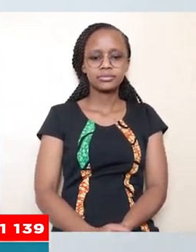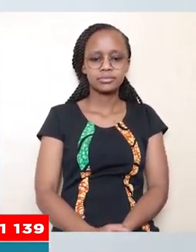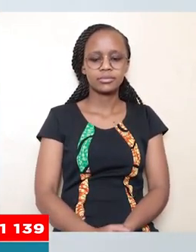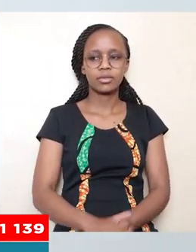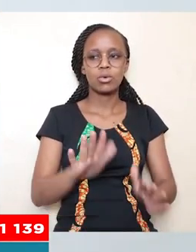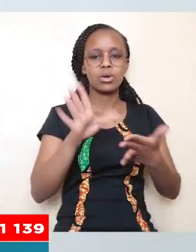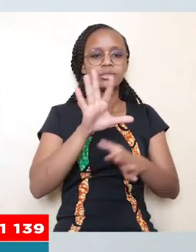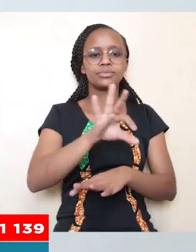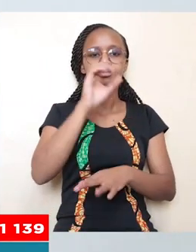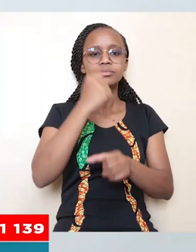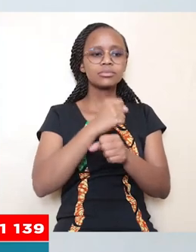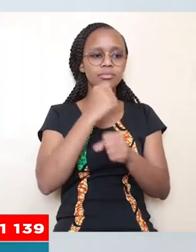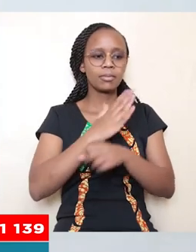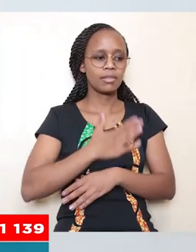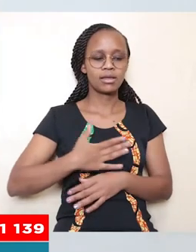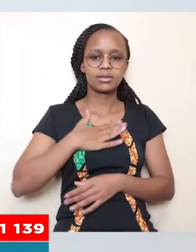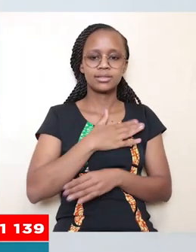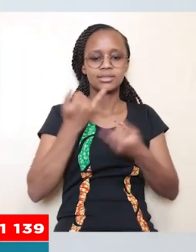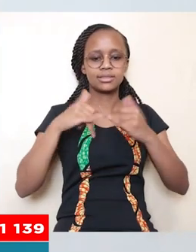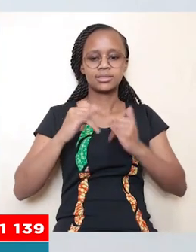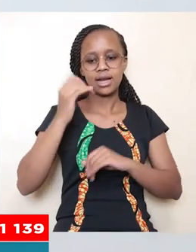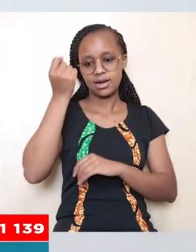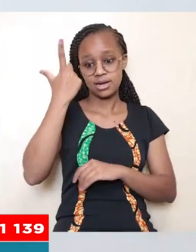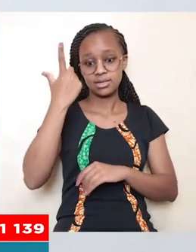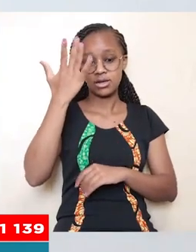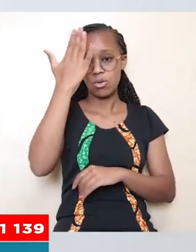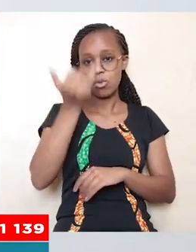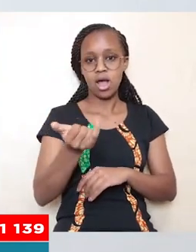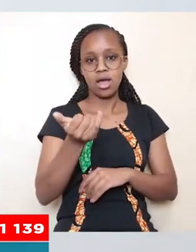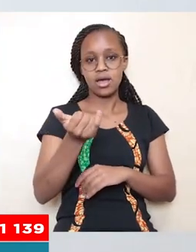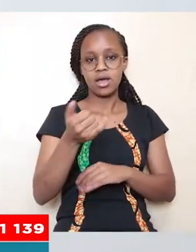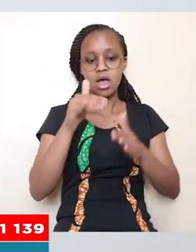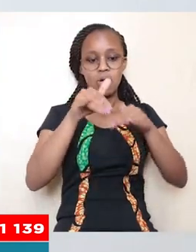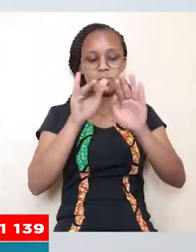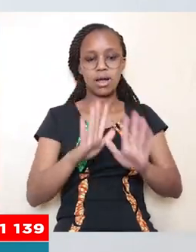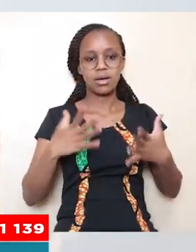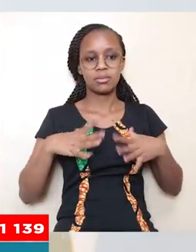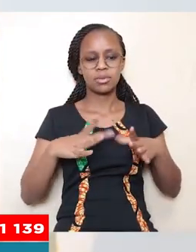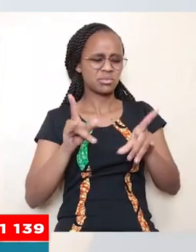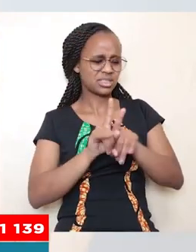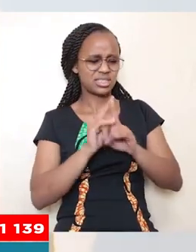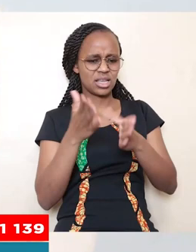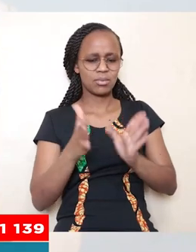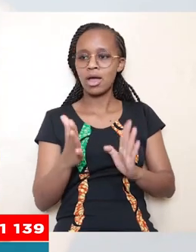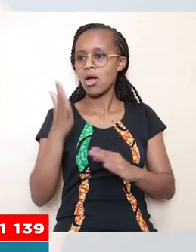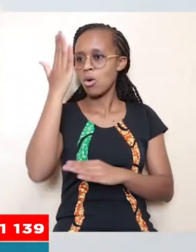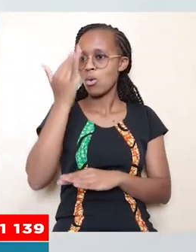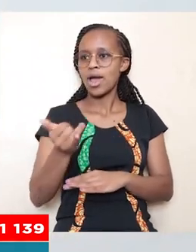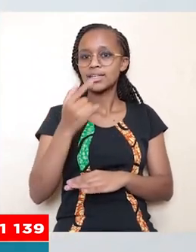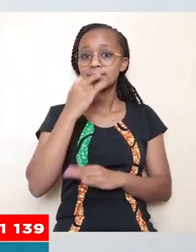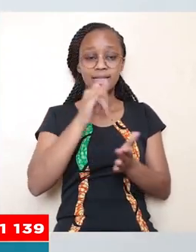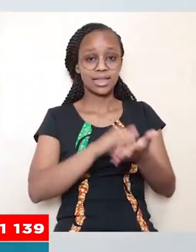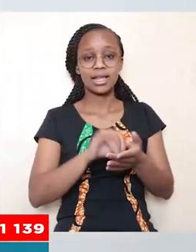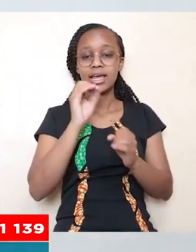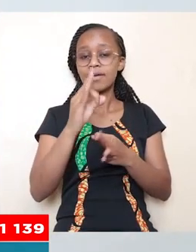Whatever you found them doing, please try to understand. Why do they bury their people like that? Why do they say